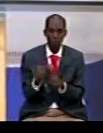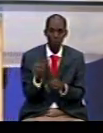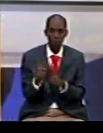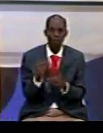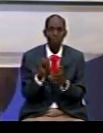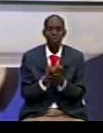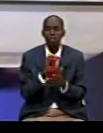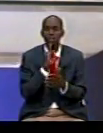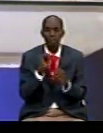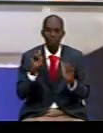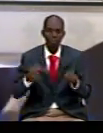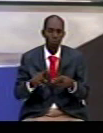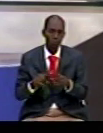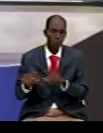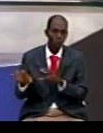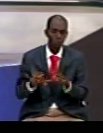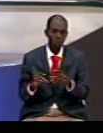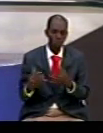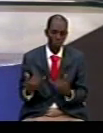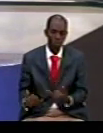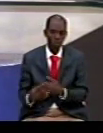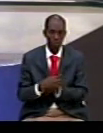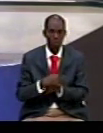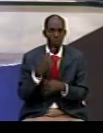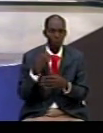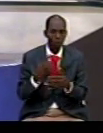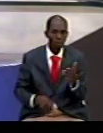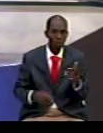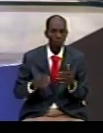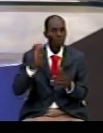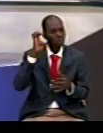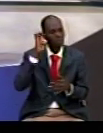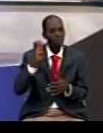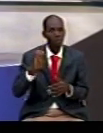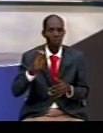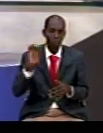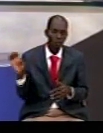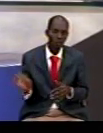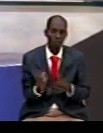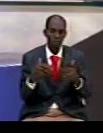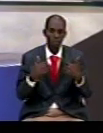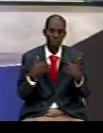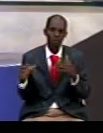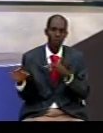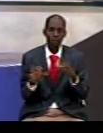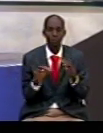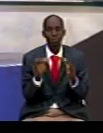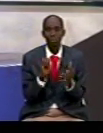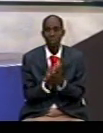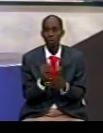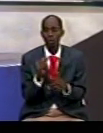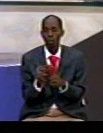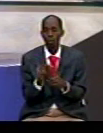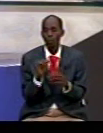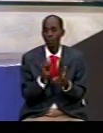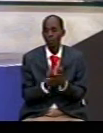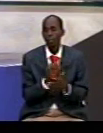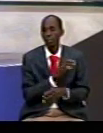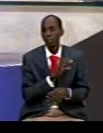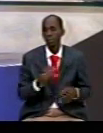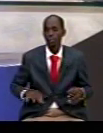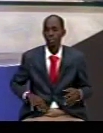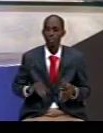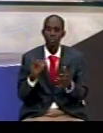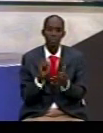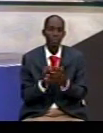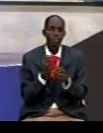is able to do today what he ever had done, that Word, that Christ,